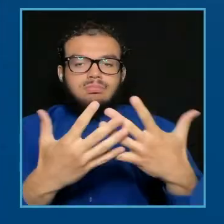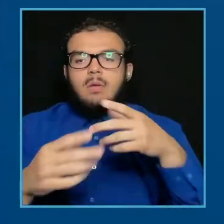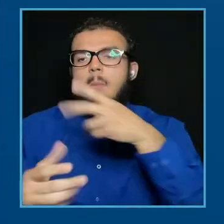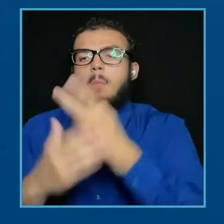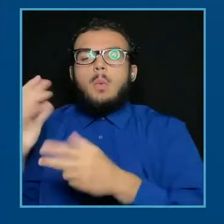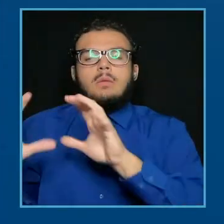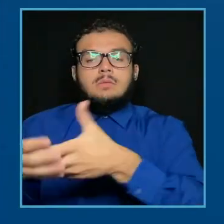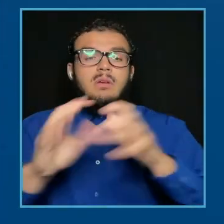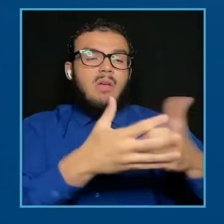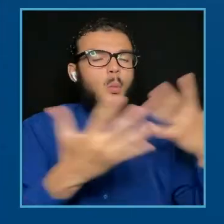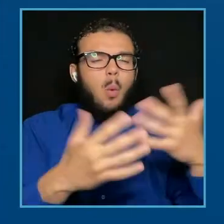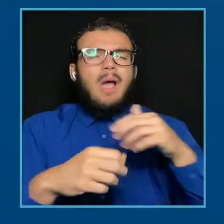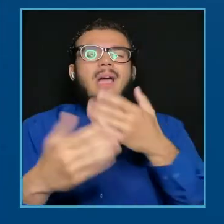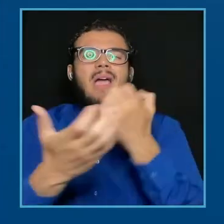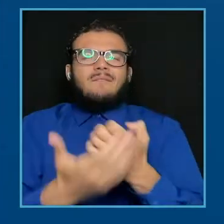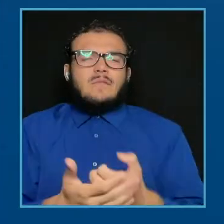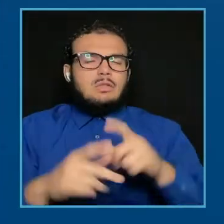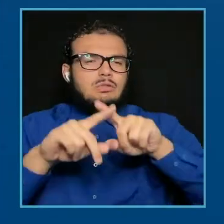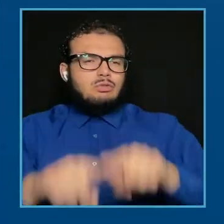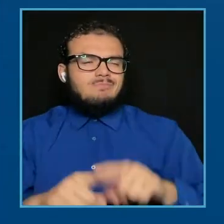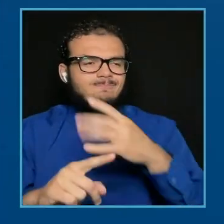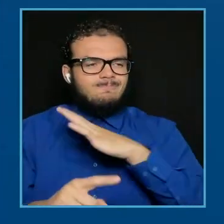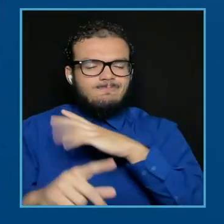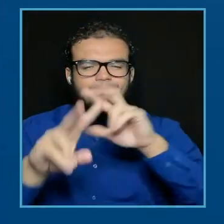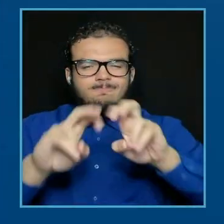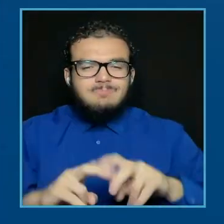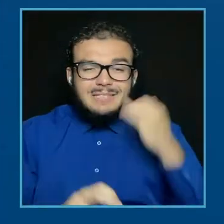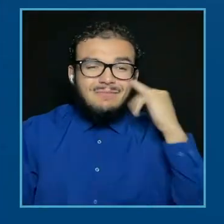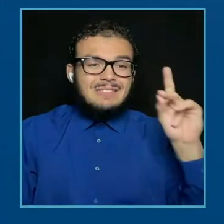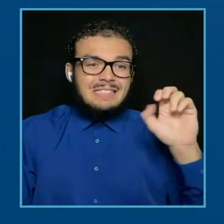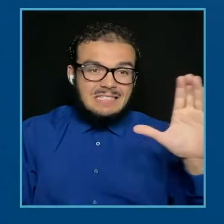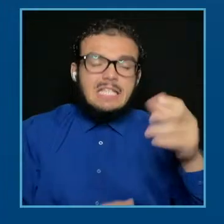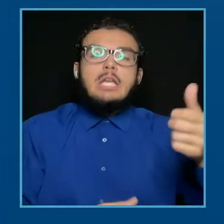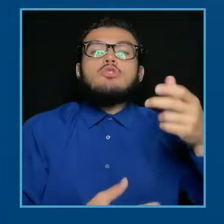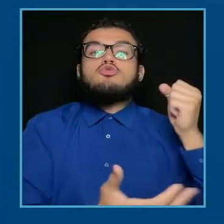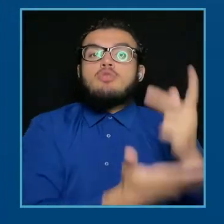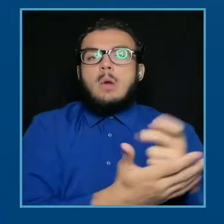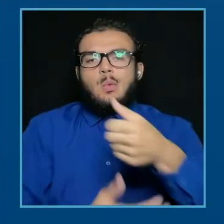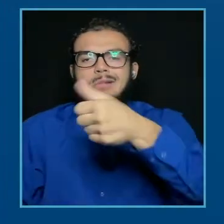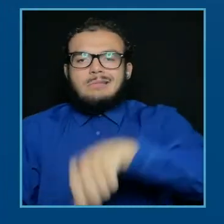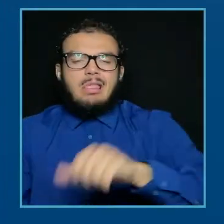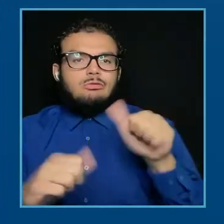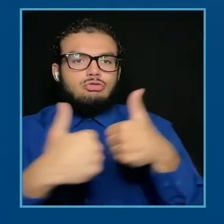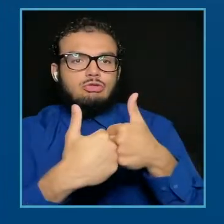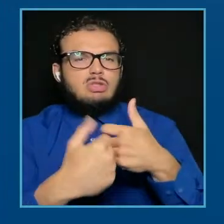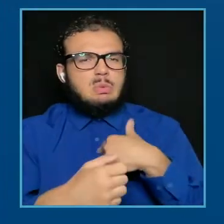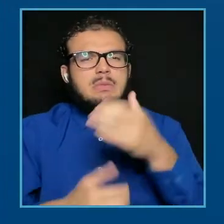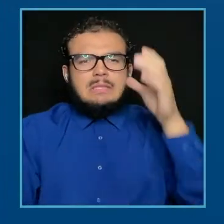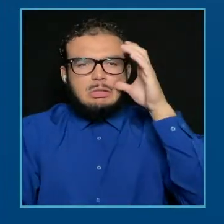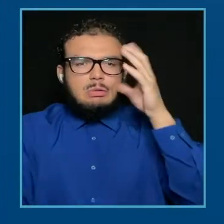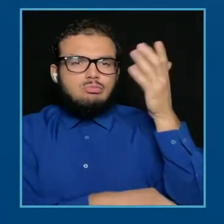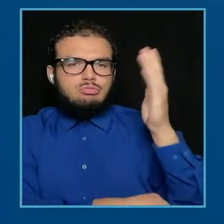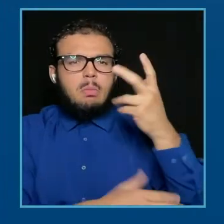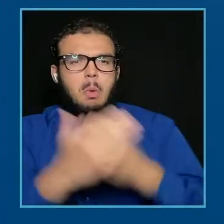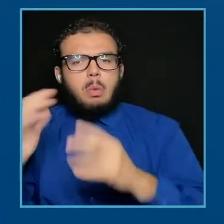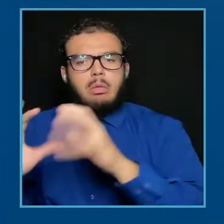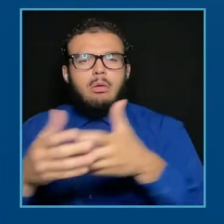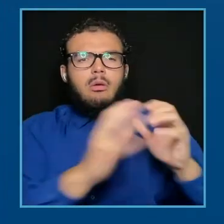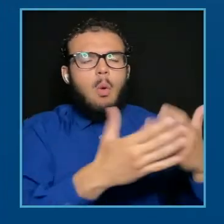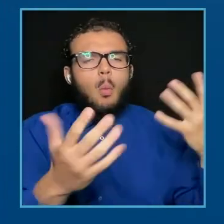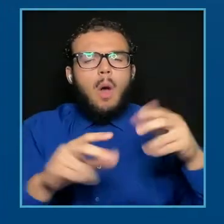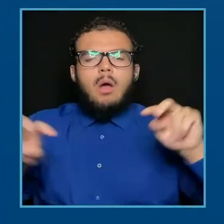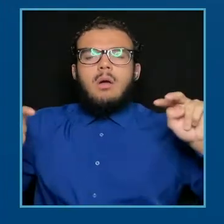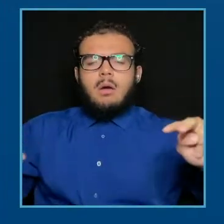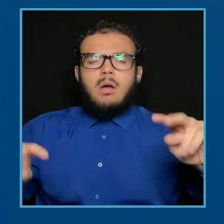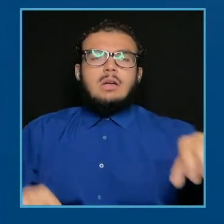on the evidence, determine whether to recommend that the DNC grant or deny the challenge. You will likely hear presentations from both sides on the scope of the challenge, the